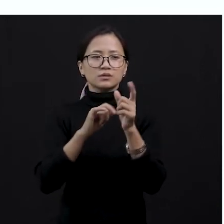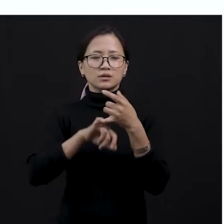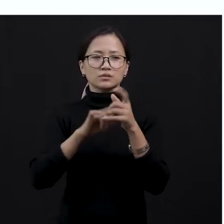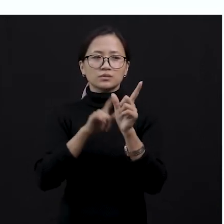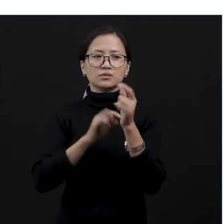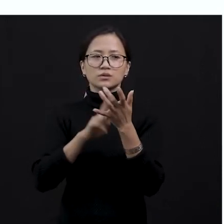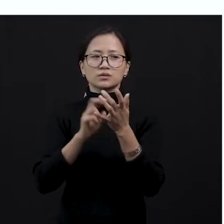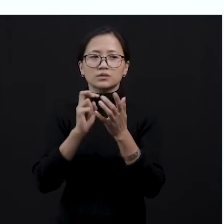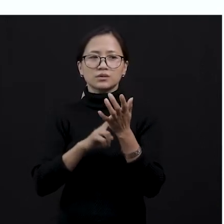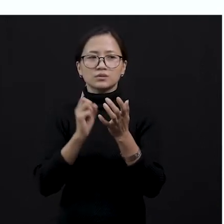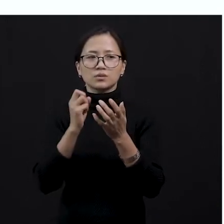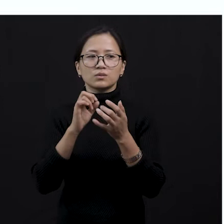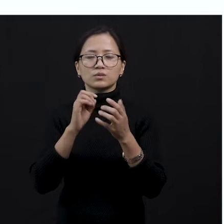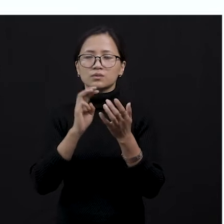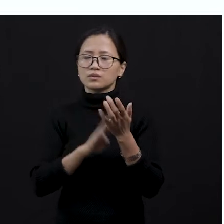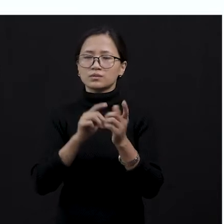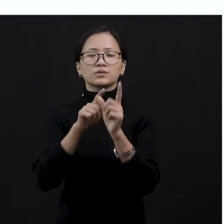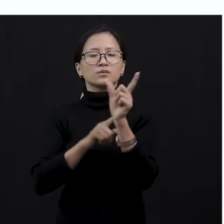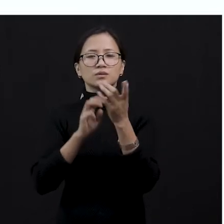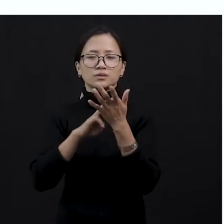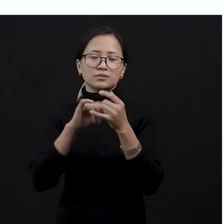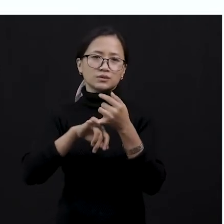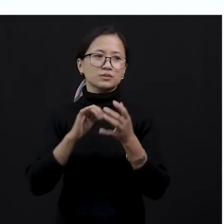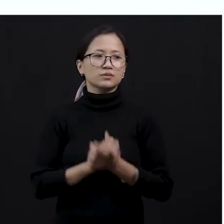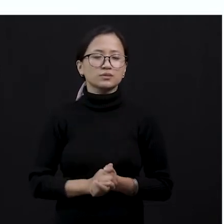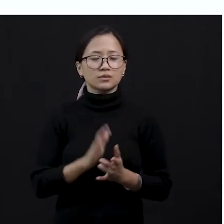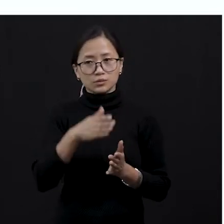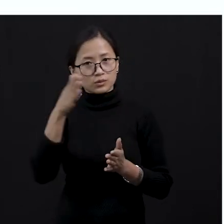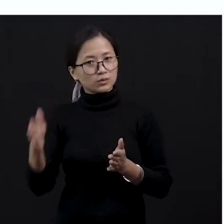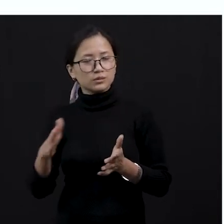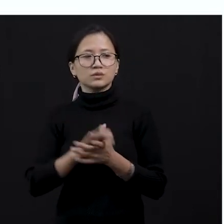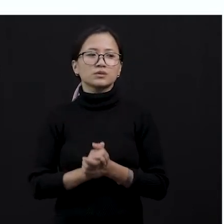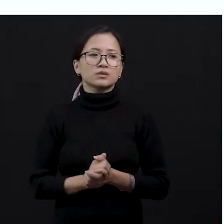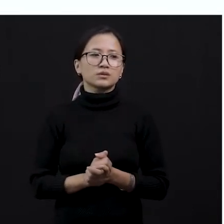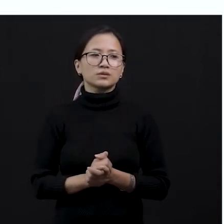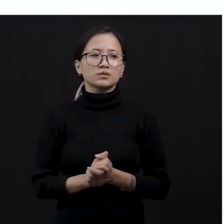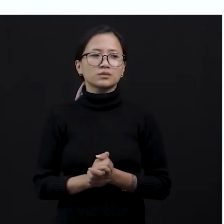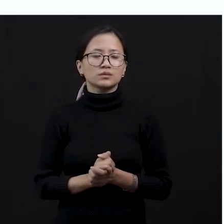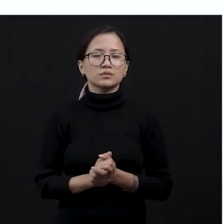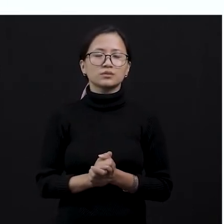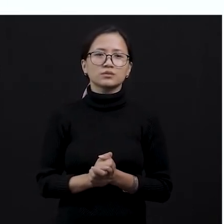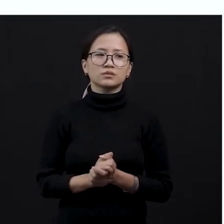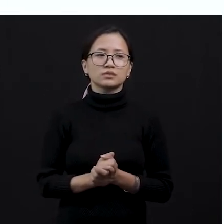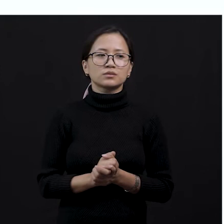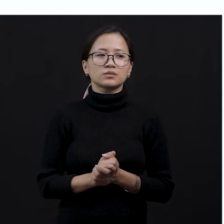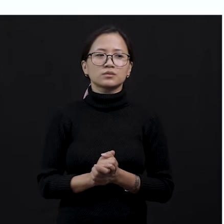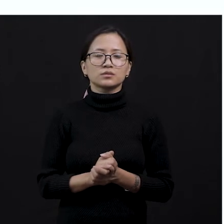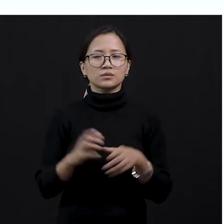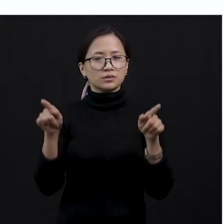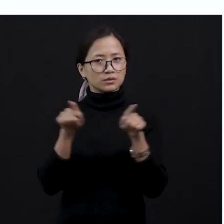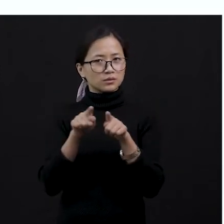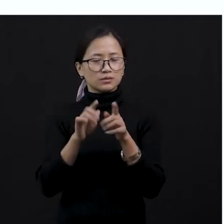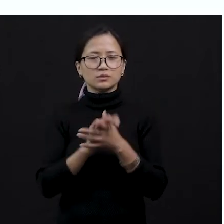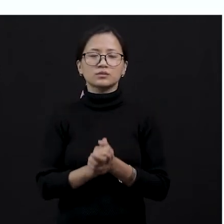the antonym stands for the words that are opposite. Okay, and the synonym stands for words that are same